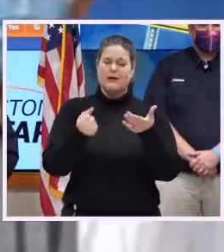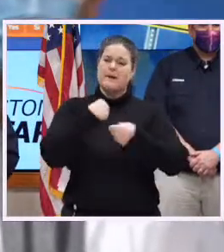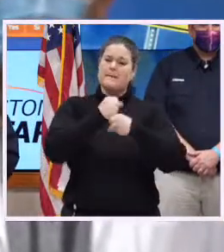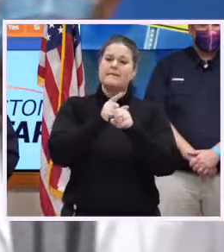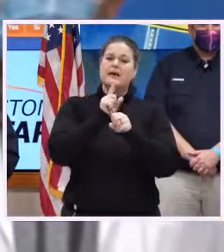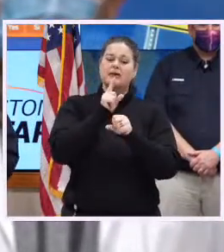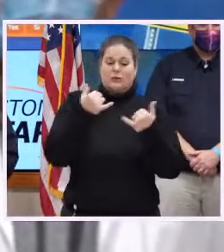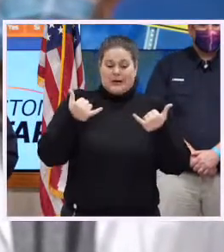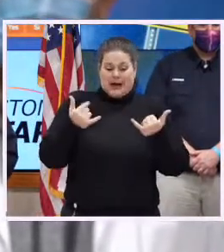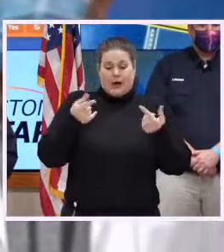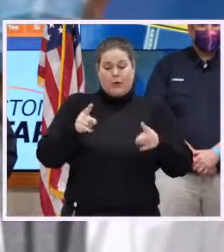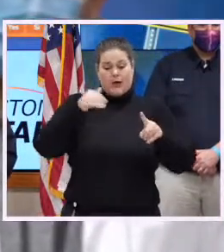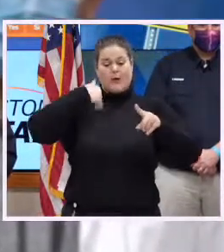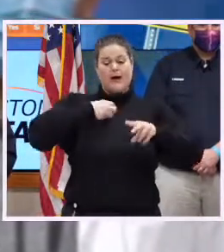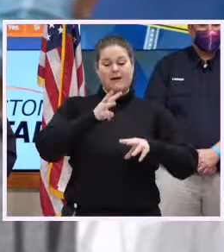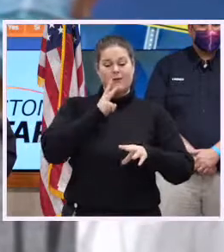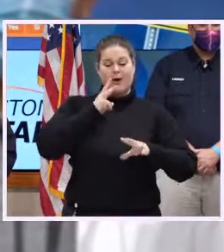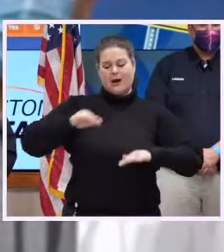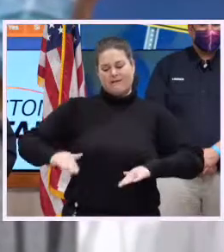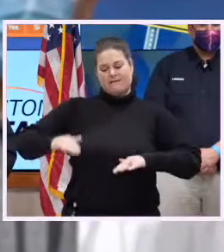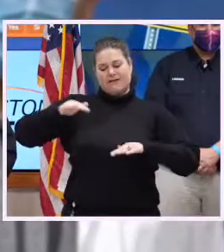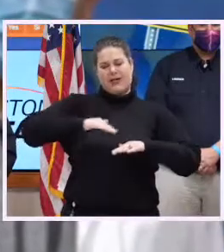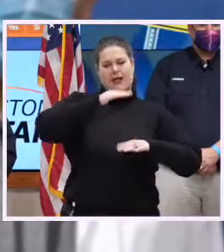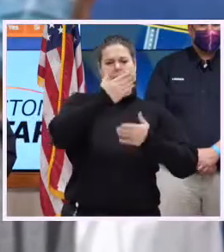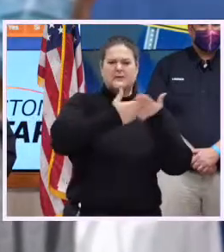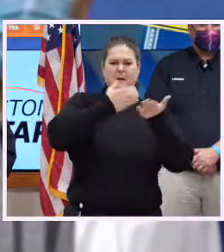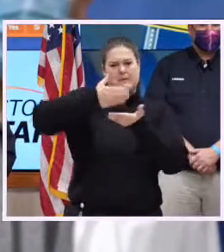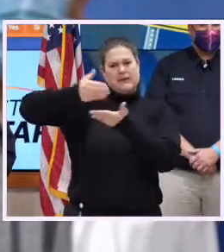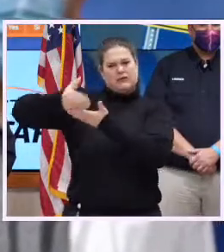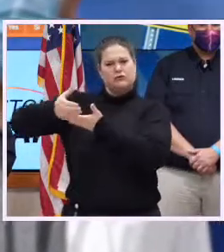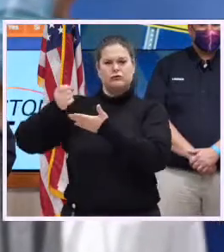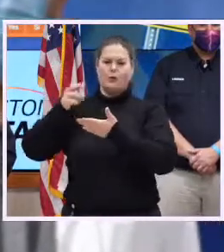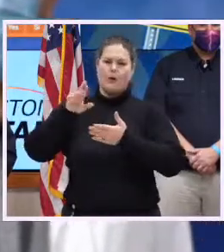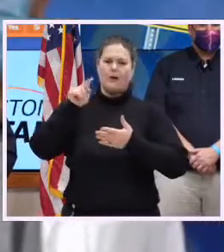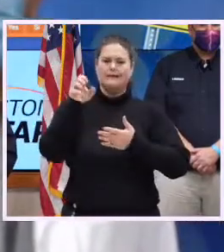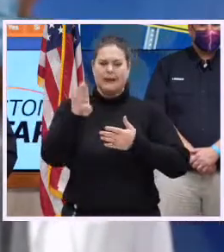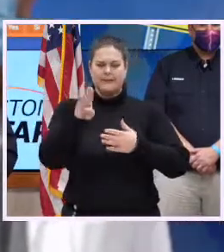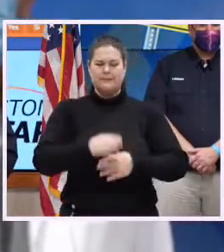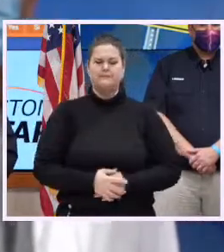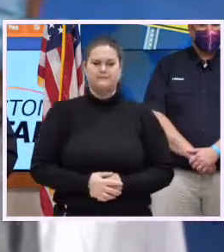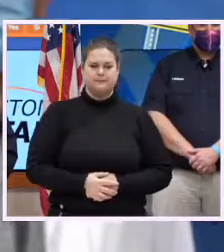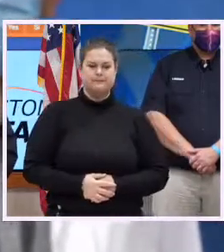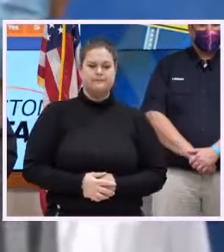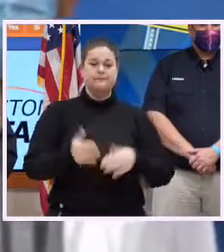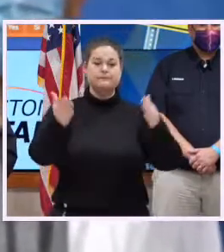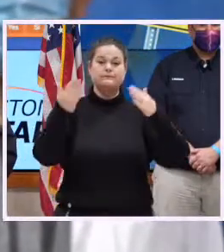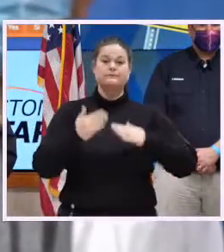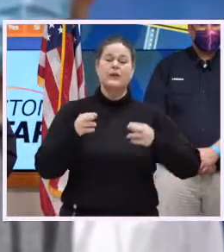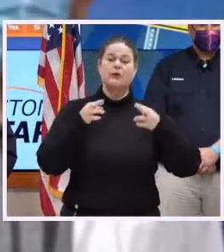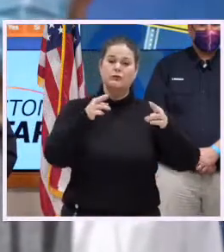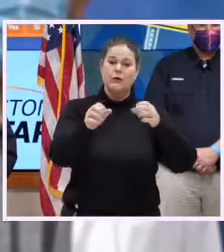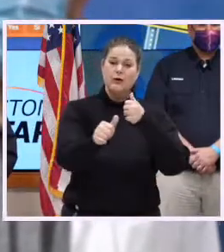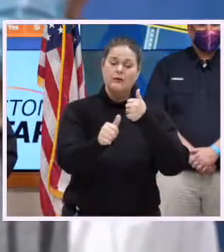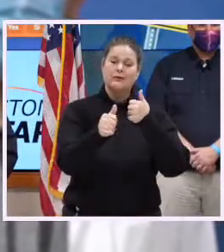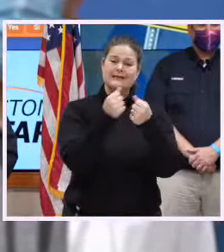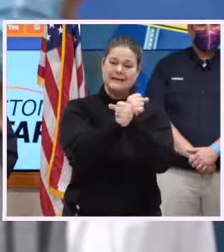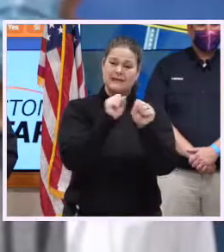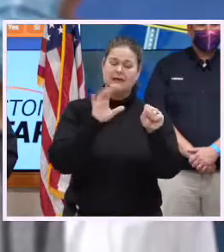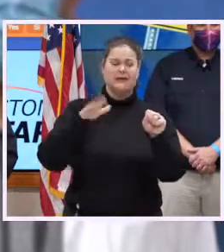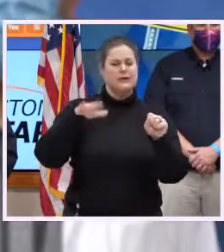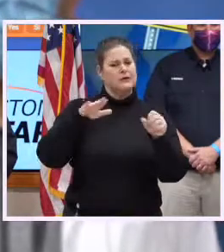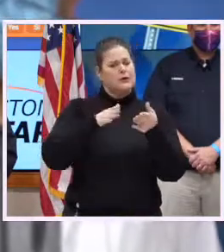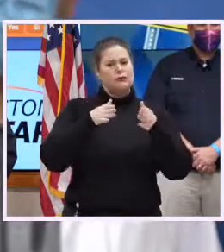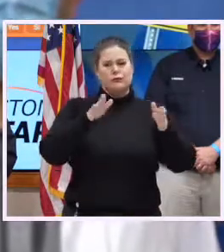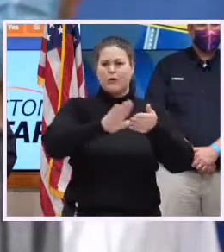it. Very quickly on the road safety. Roads are getting more dangerous again by the minute. What